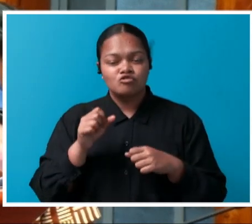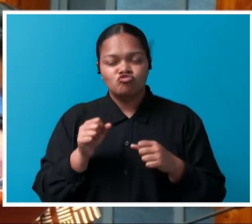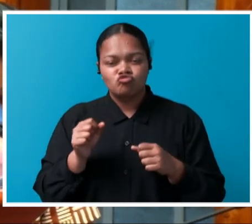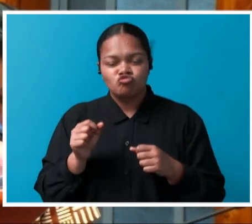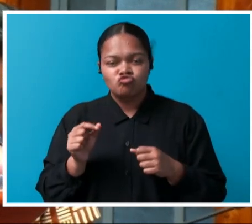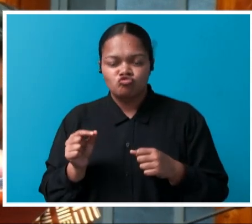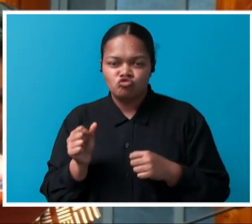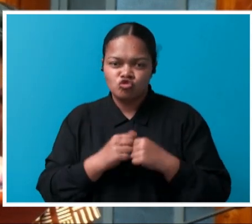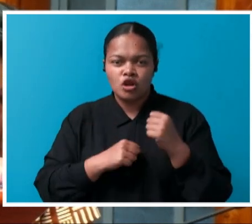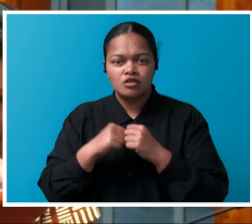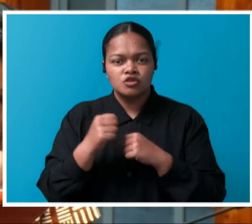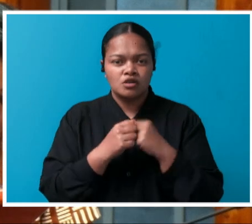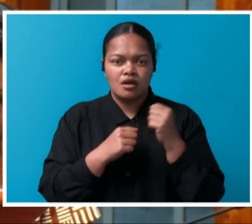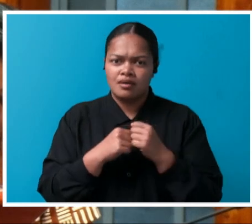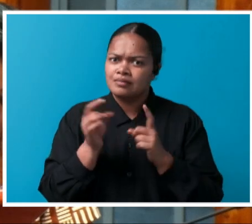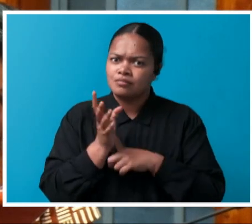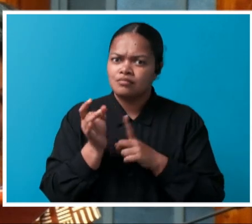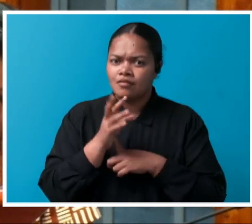is crucial for the preparation of our people.